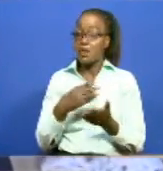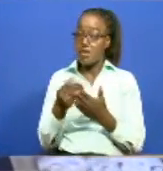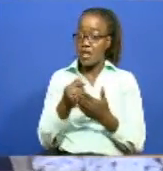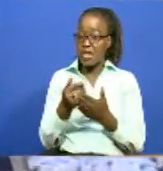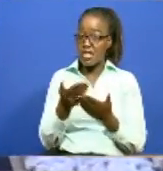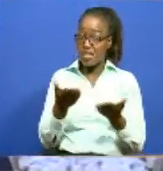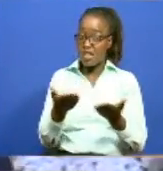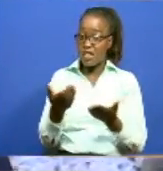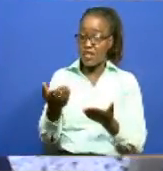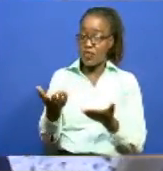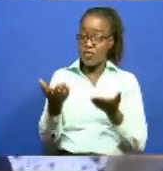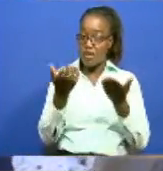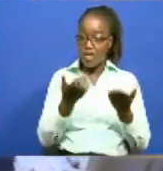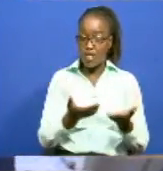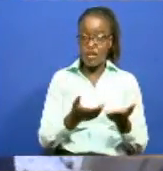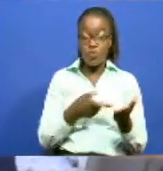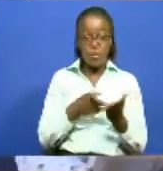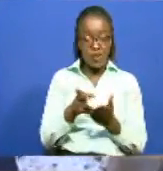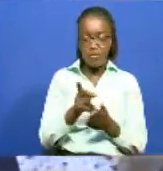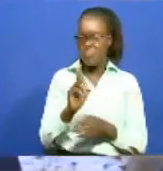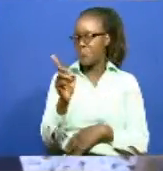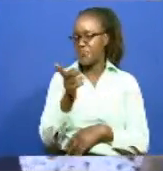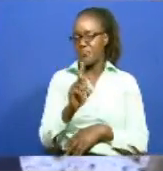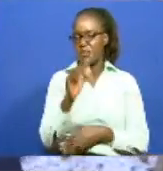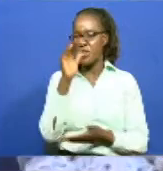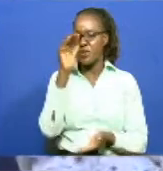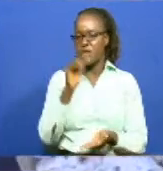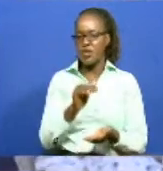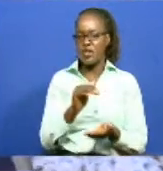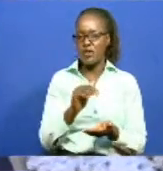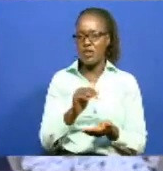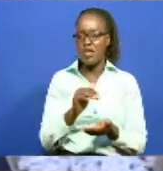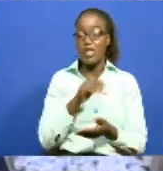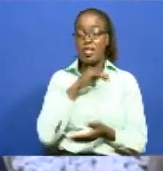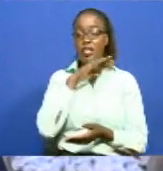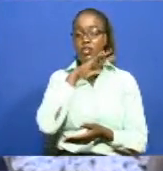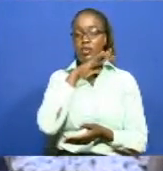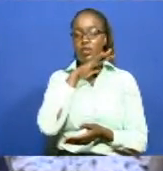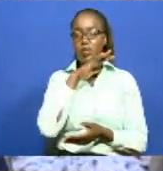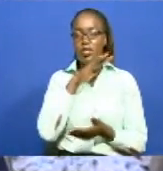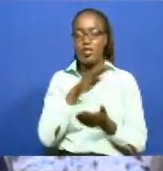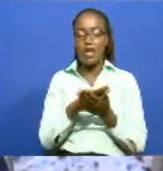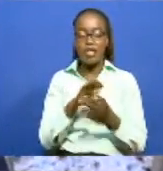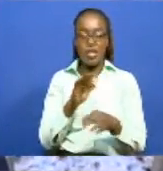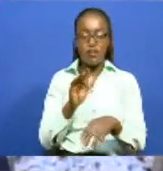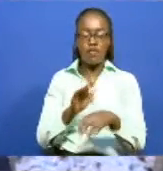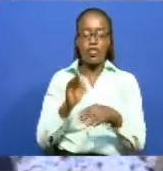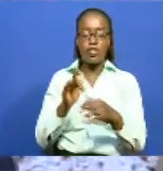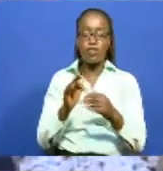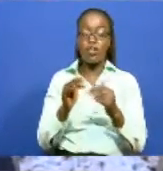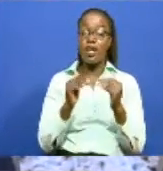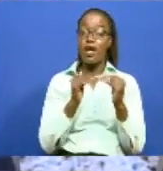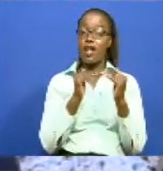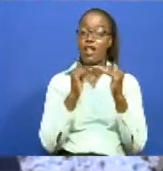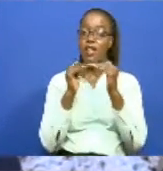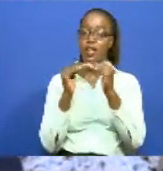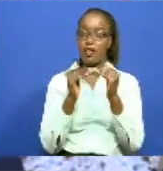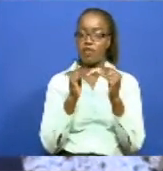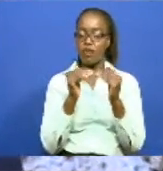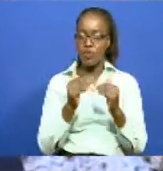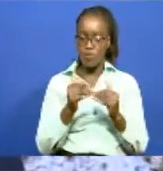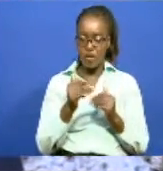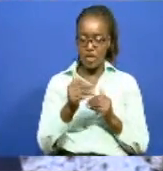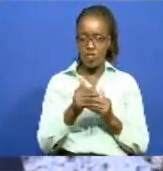and that has also reduced, of course, the contamination and the infection rate. And we are extending this to our